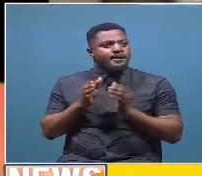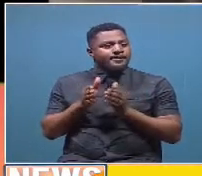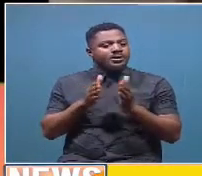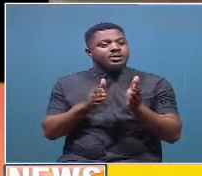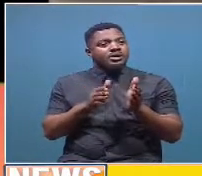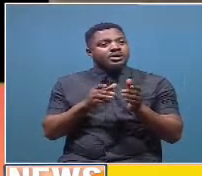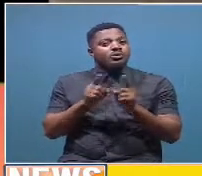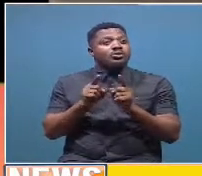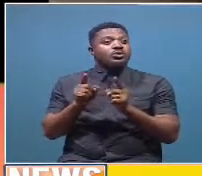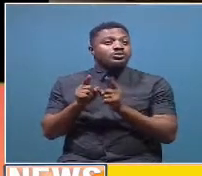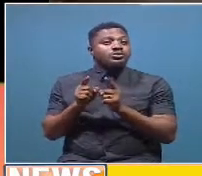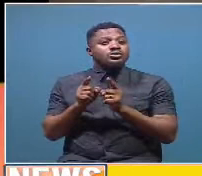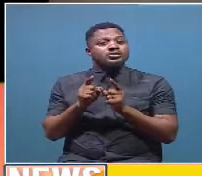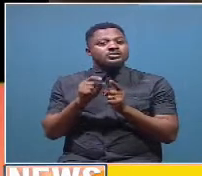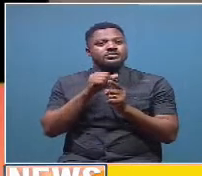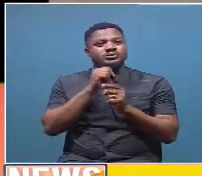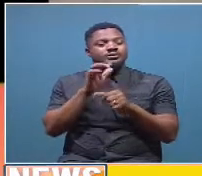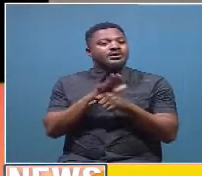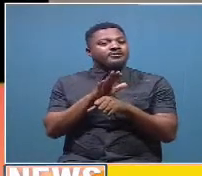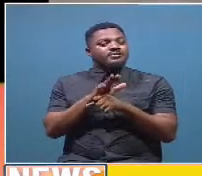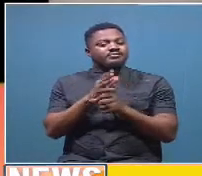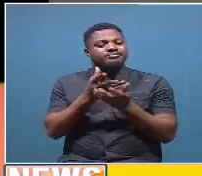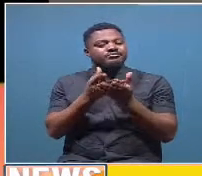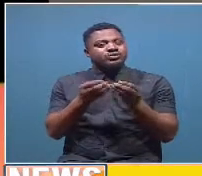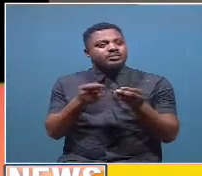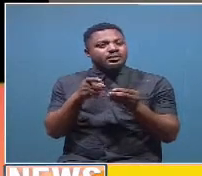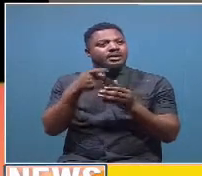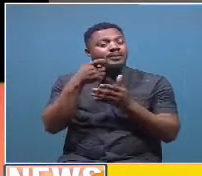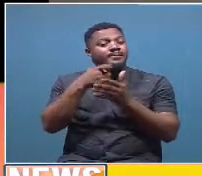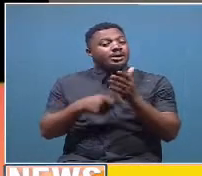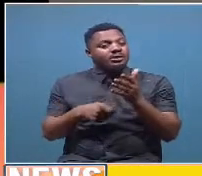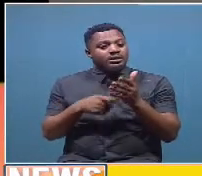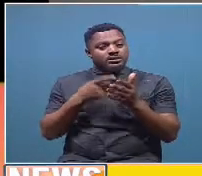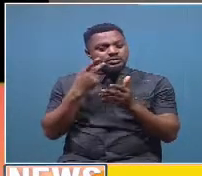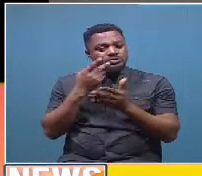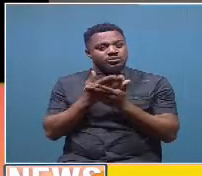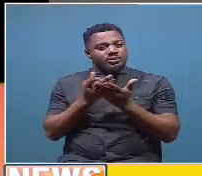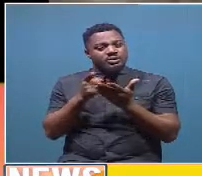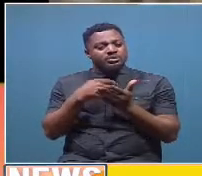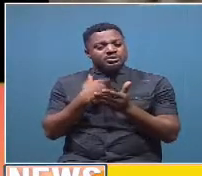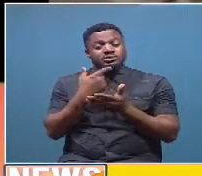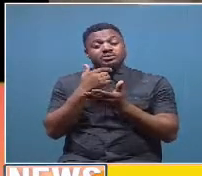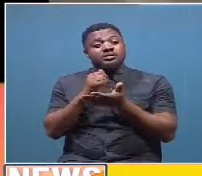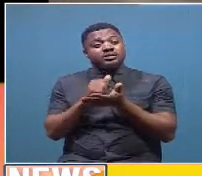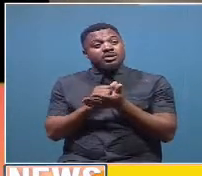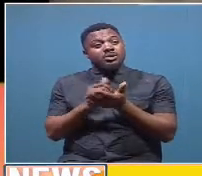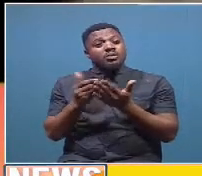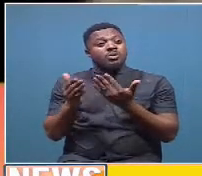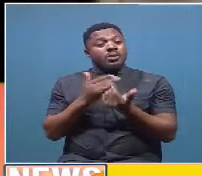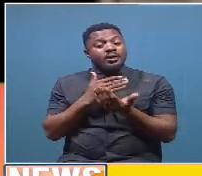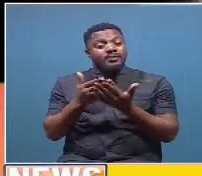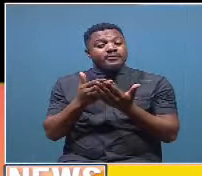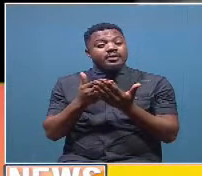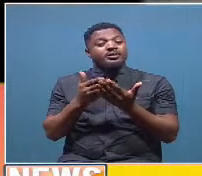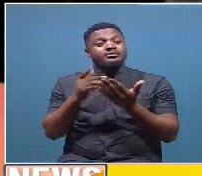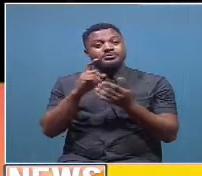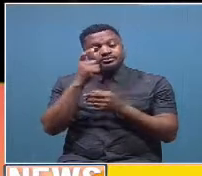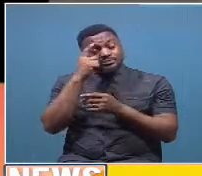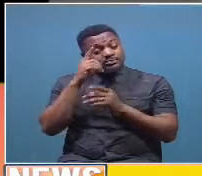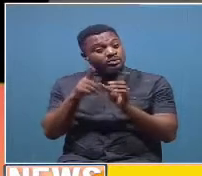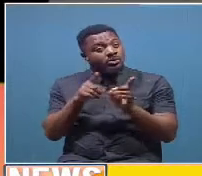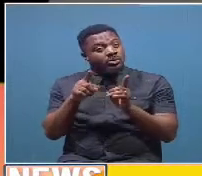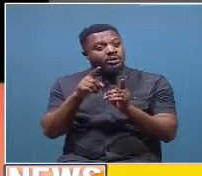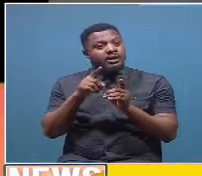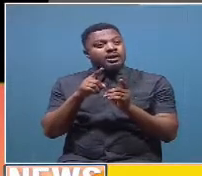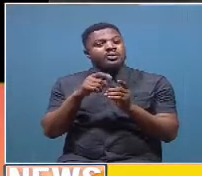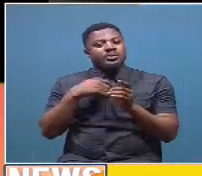have all not been efficient in handling the crisis. I mean, it's something that we've been saying that whatever efforts that government has been putting in place in the